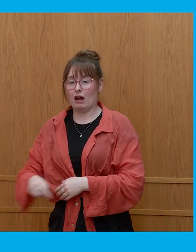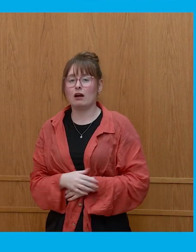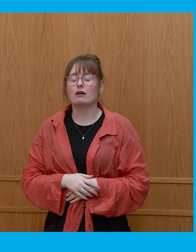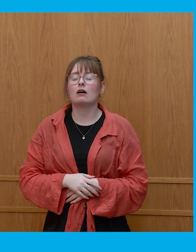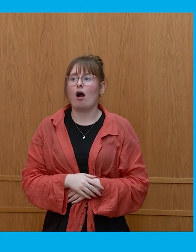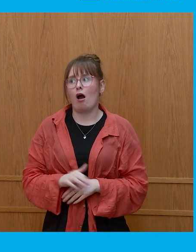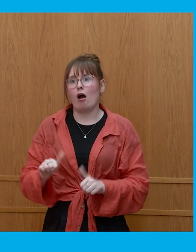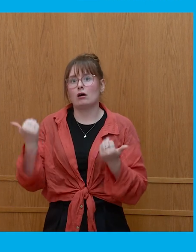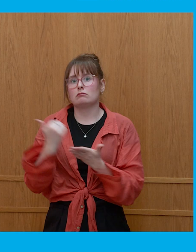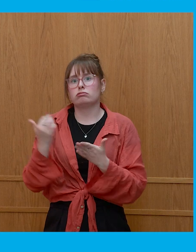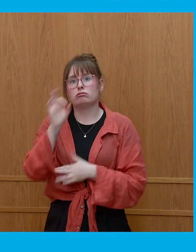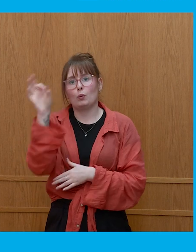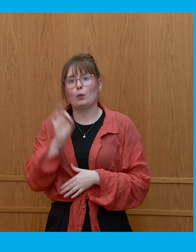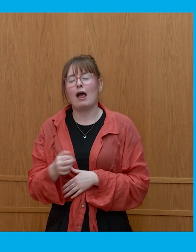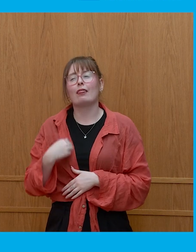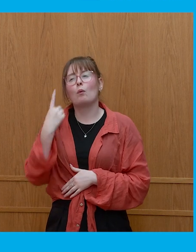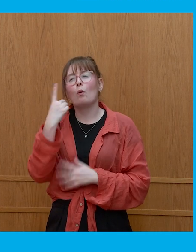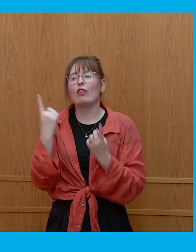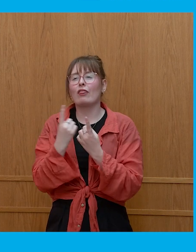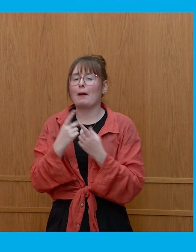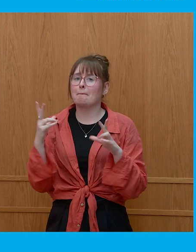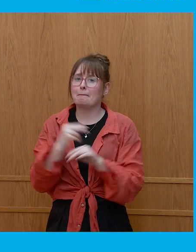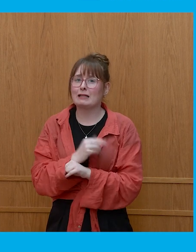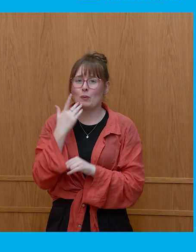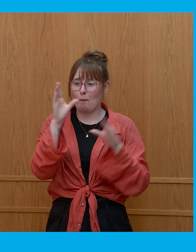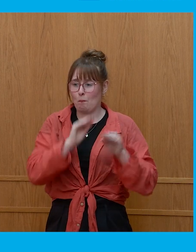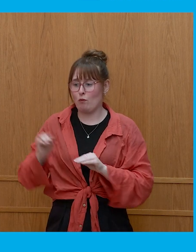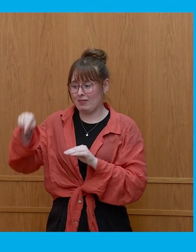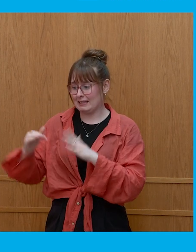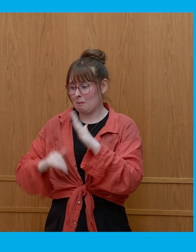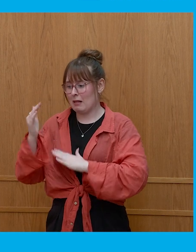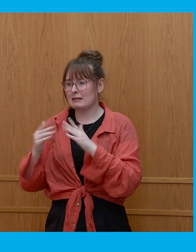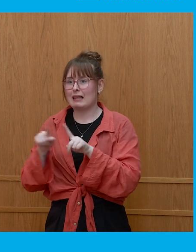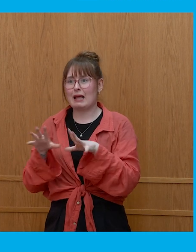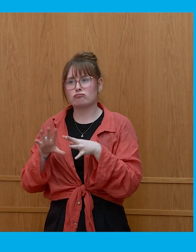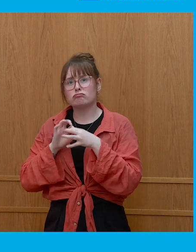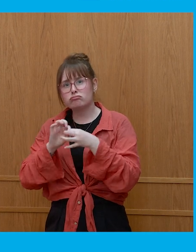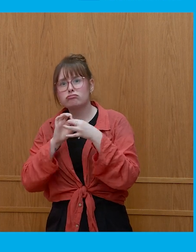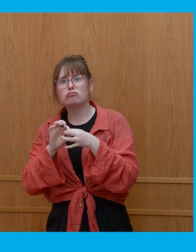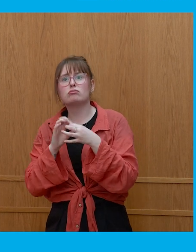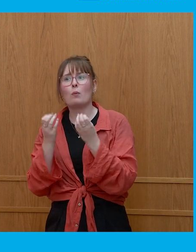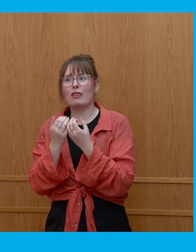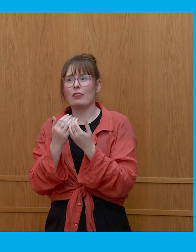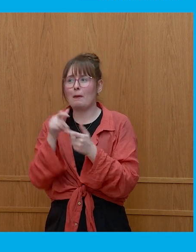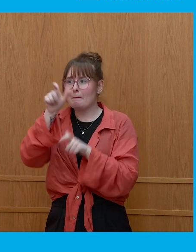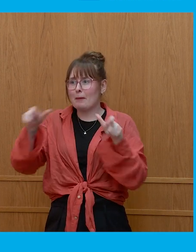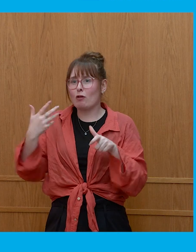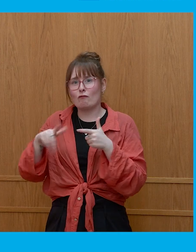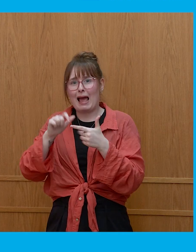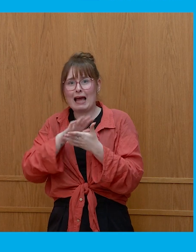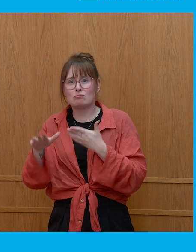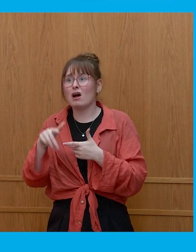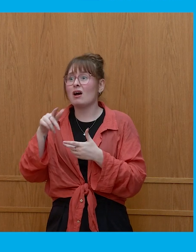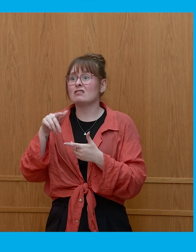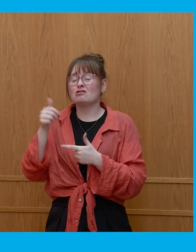good question. I think the one thing I missed coming down the hill was the interaction of just the mill of Edinburgh, people milling